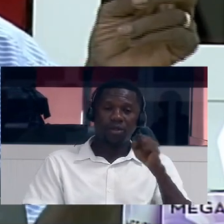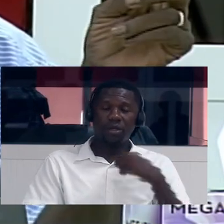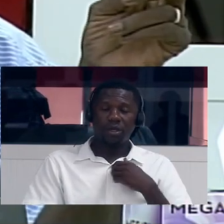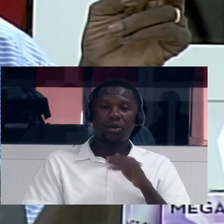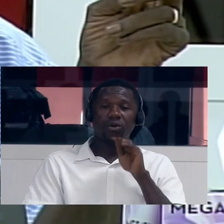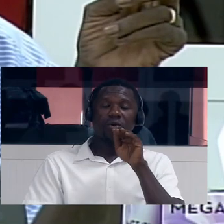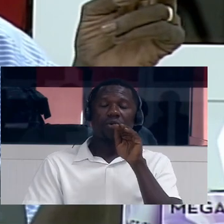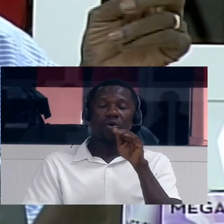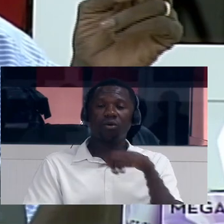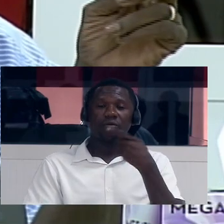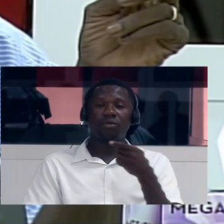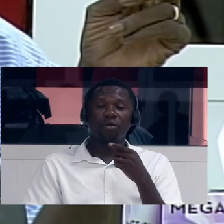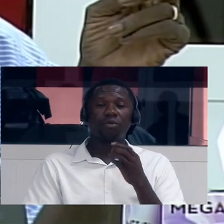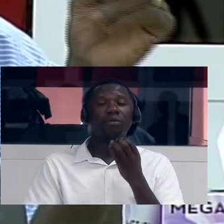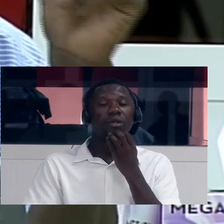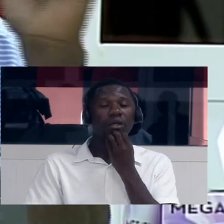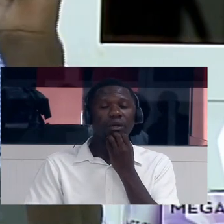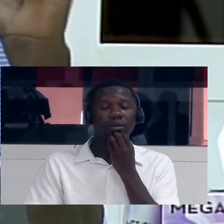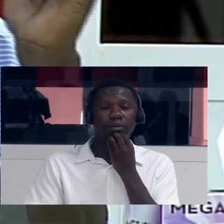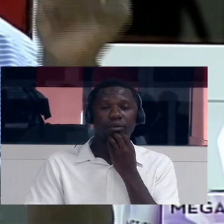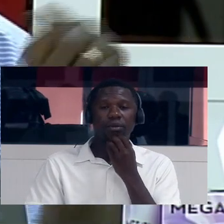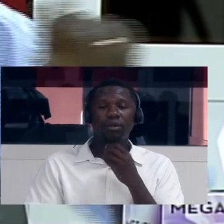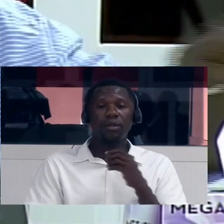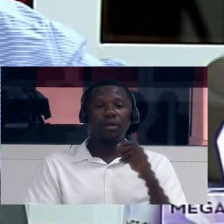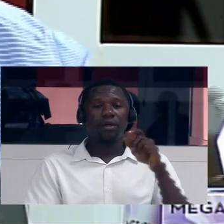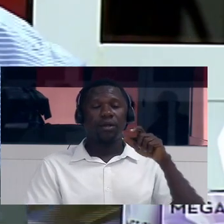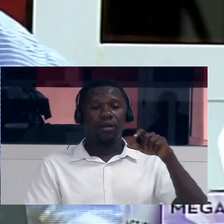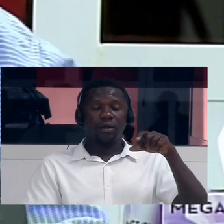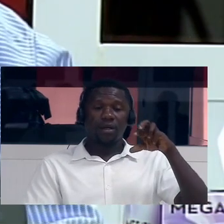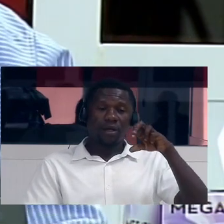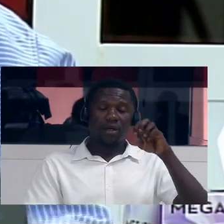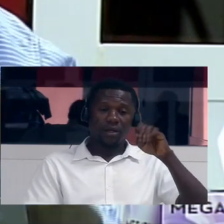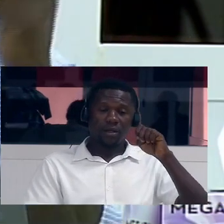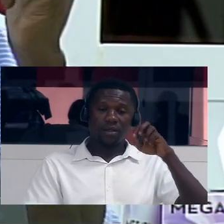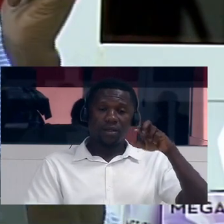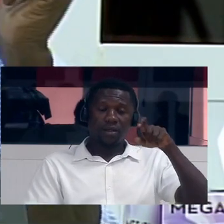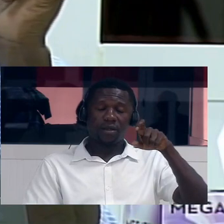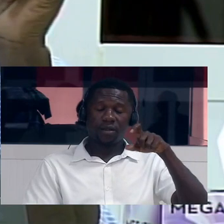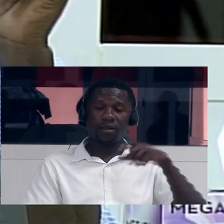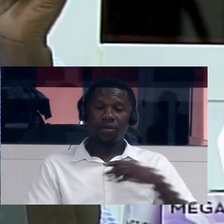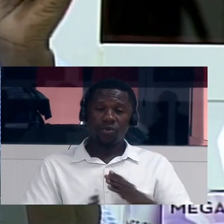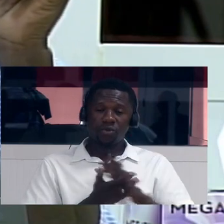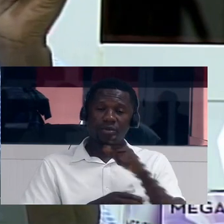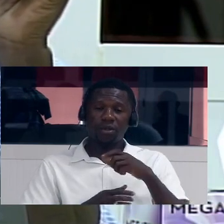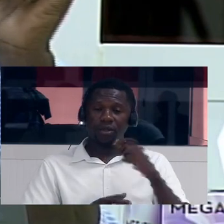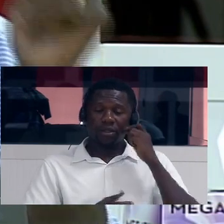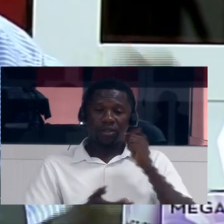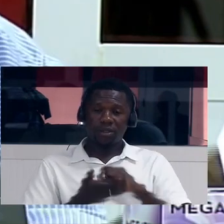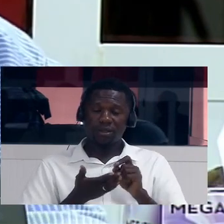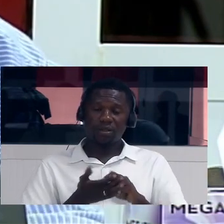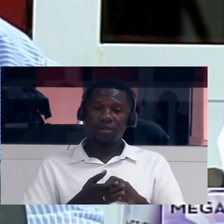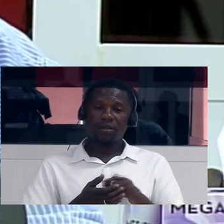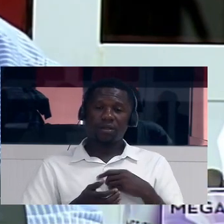Dabo, Honorable Usainu Dabo. Rex, through my secretary. Rex, I said, hello, who's that? Usainu Dabo. I said,